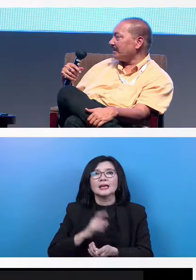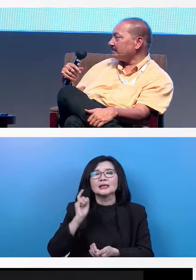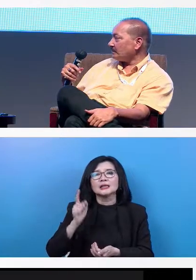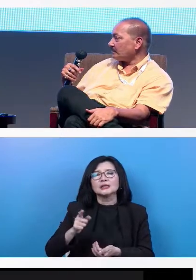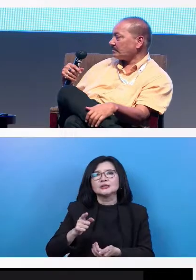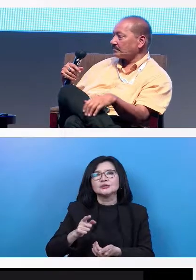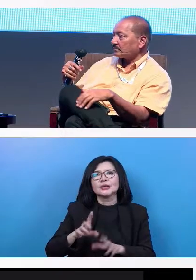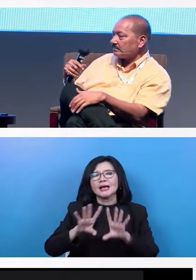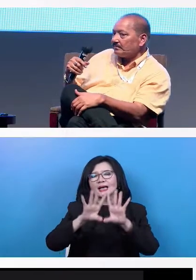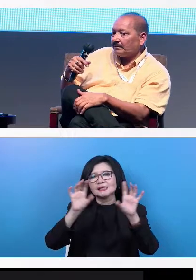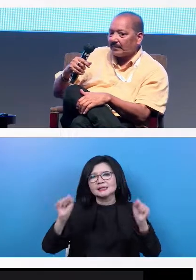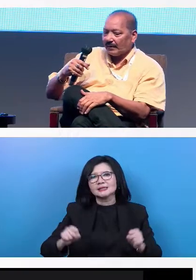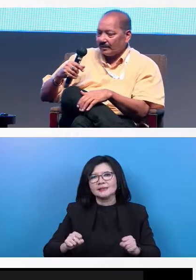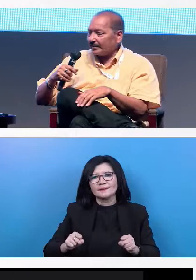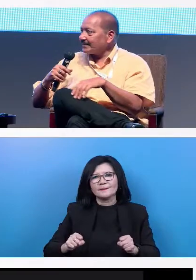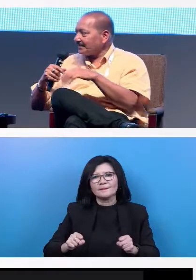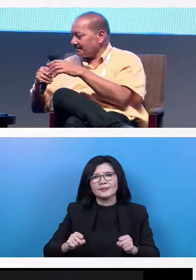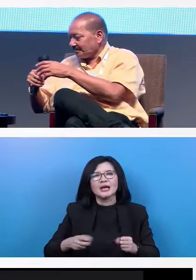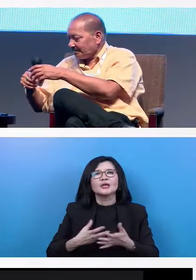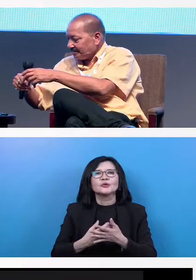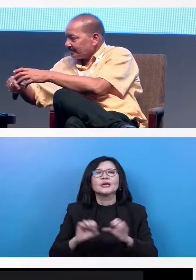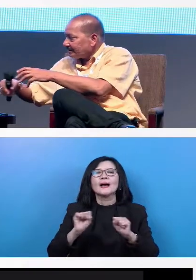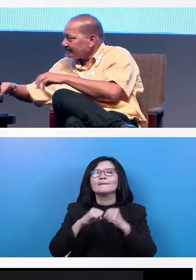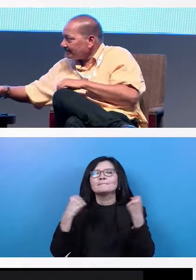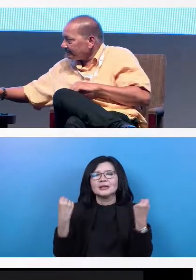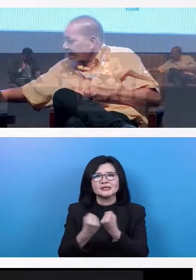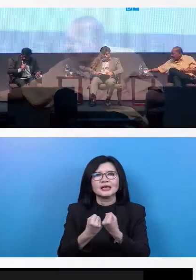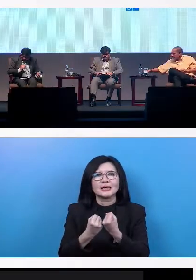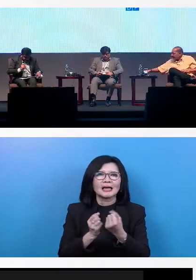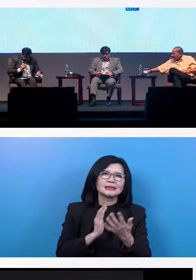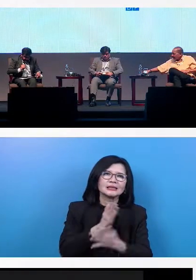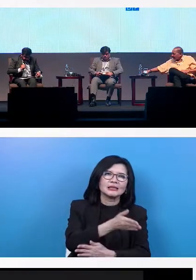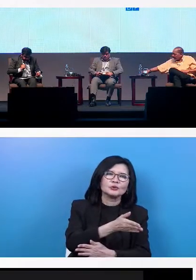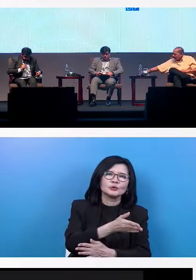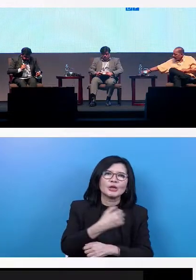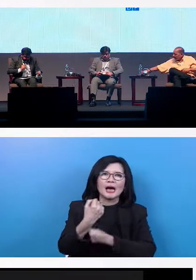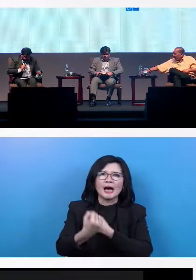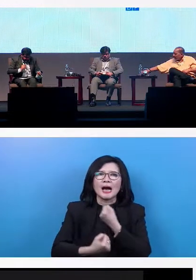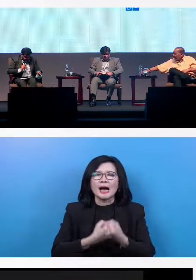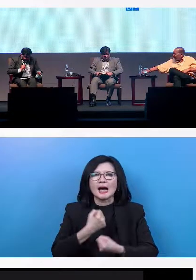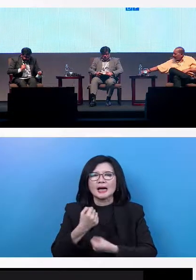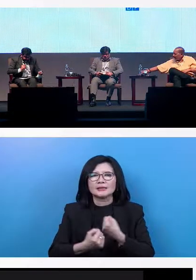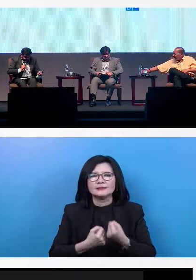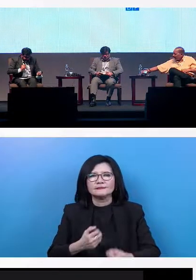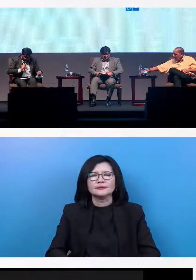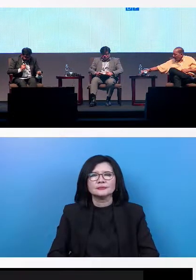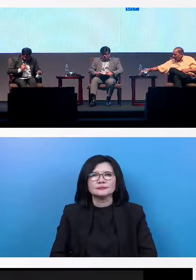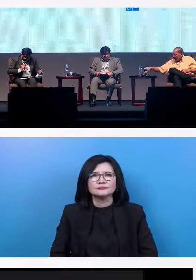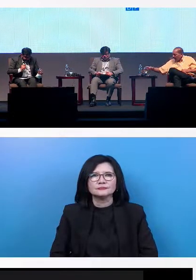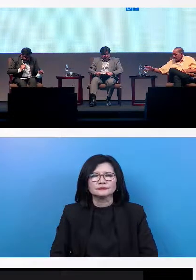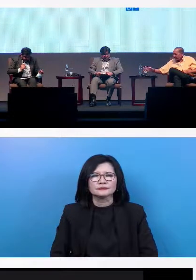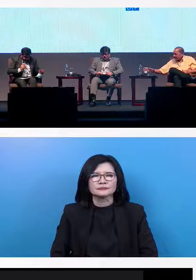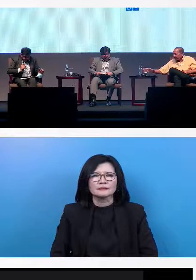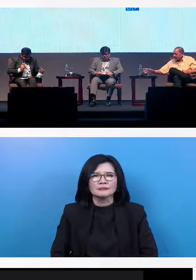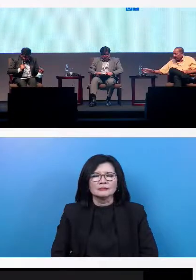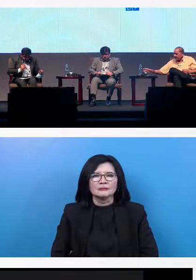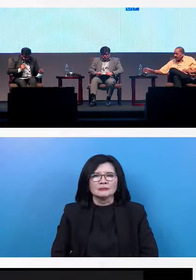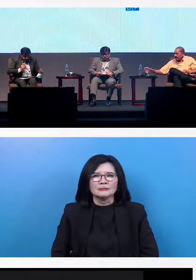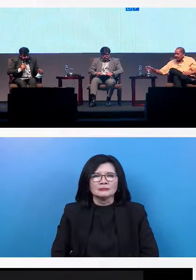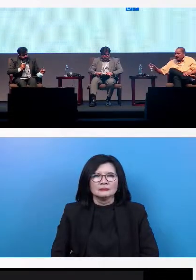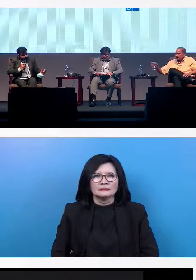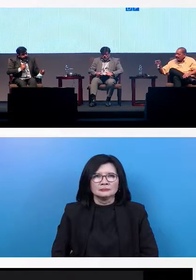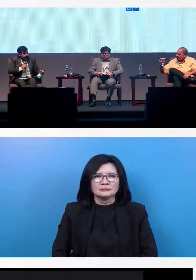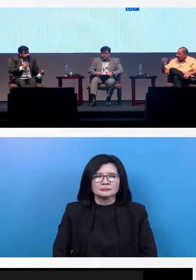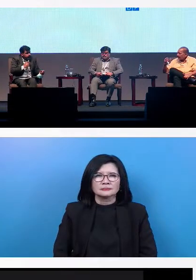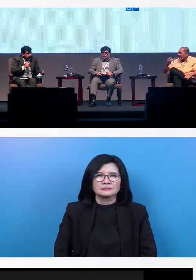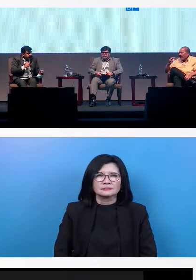can play. Thanks, Vijay. Very helpful. And I think there's a lot of messages in that to take away.